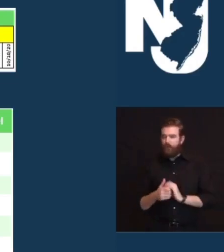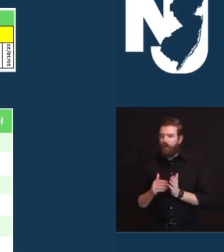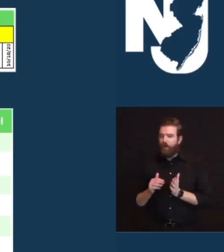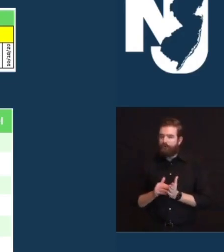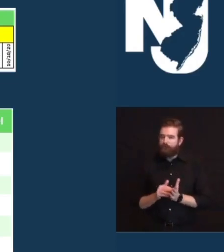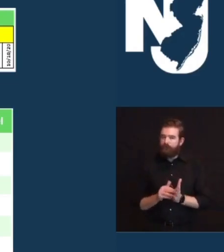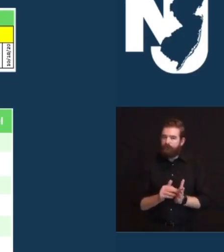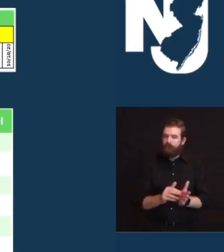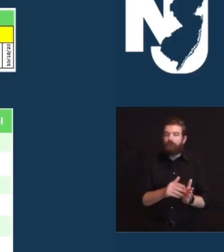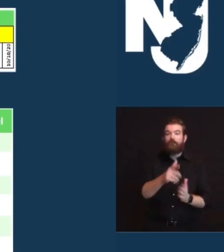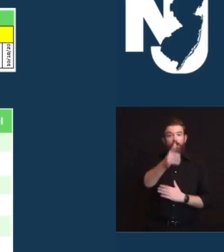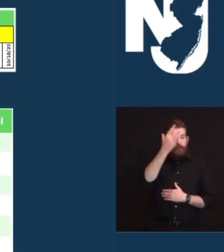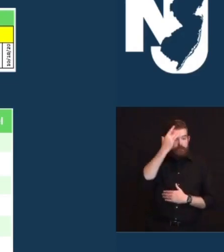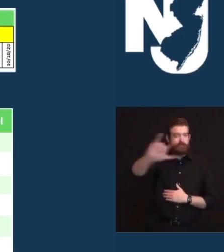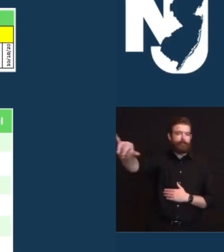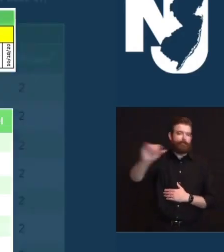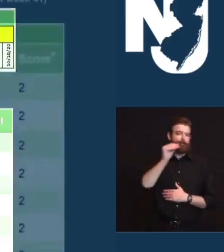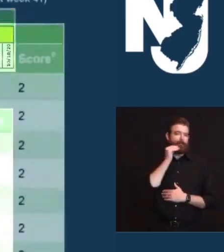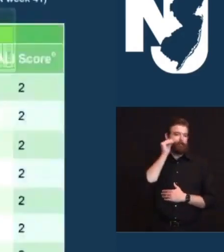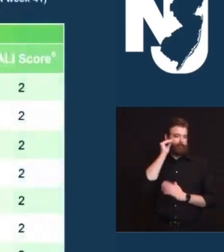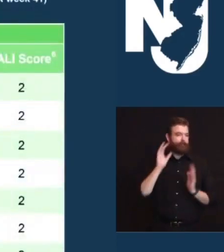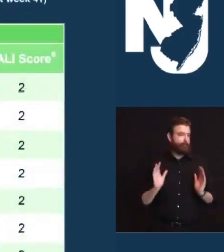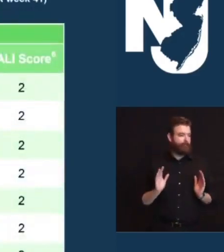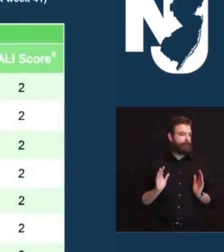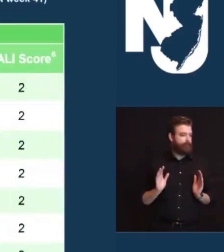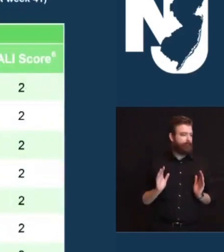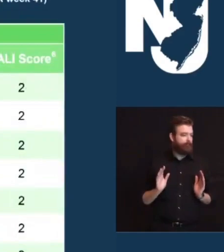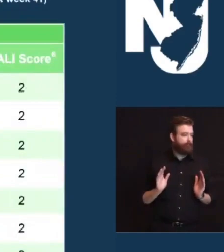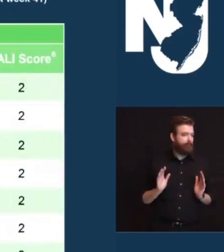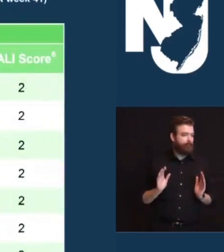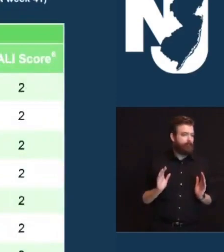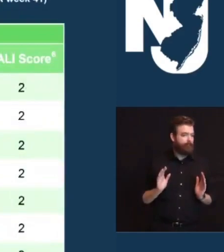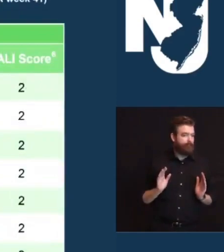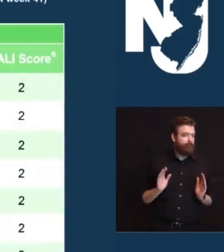sick. We are seeing increasing case